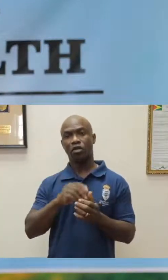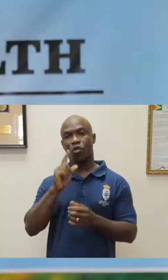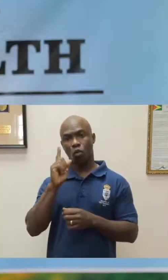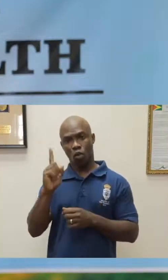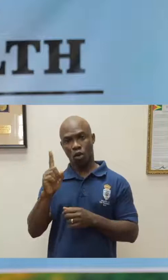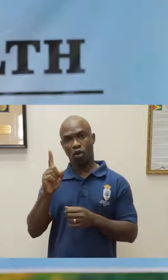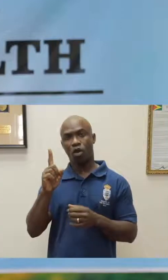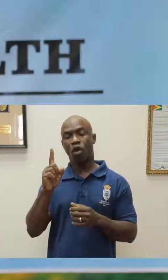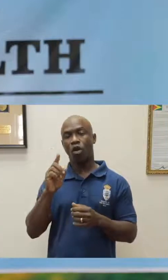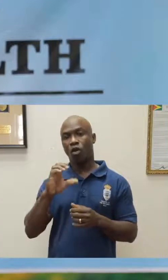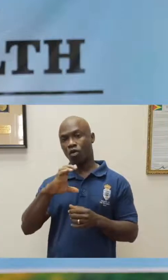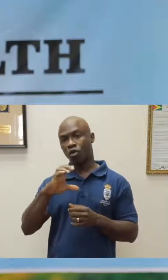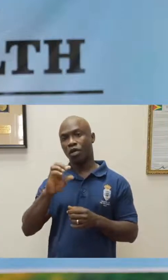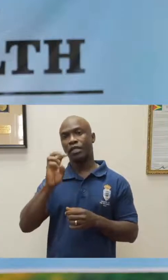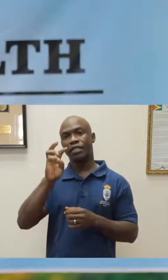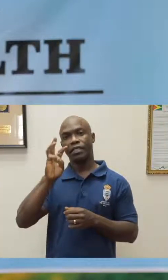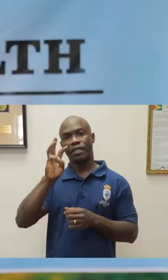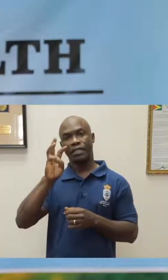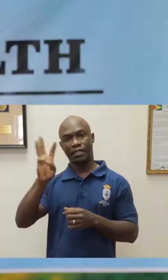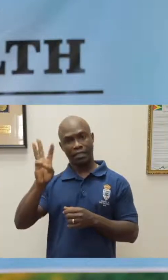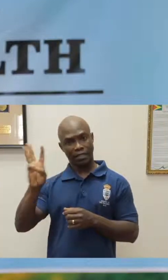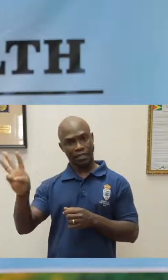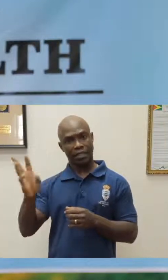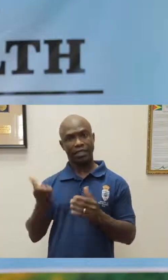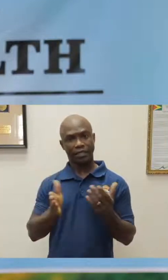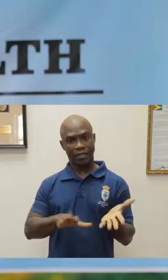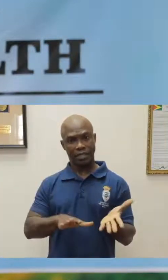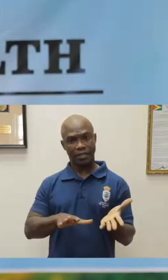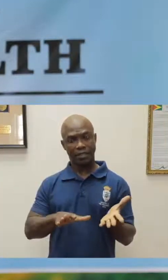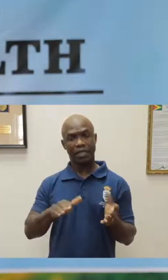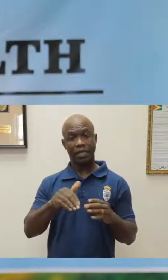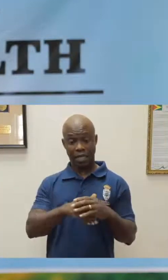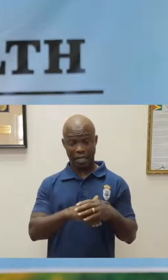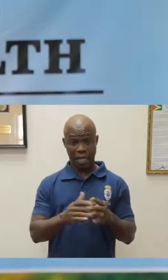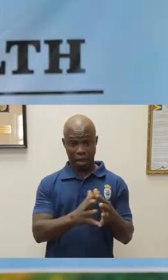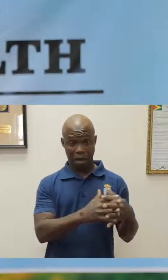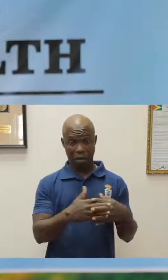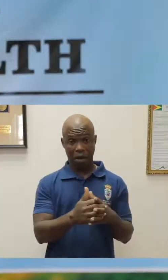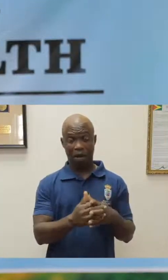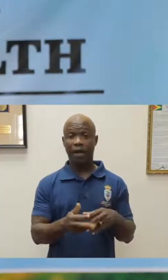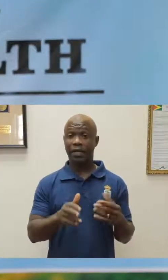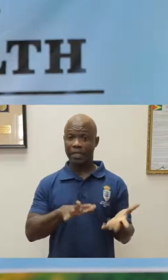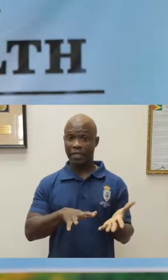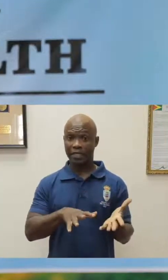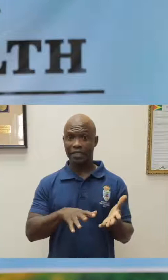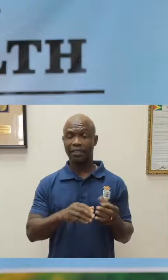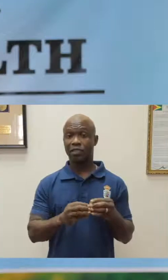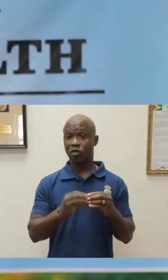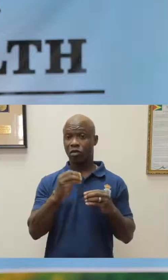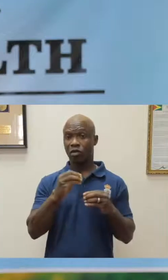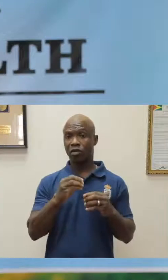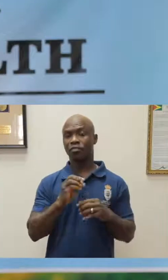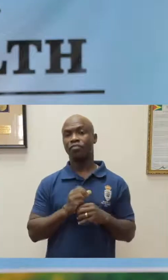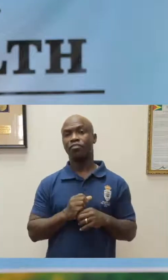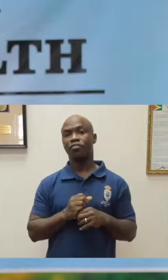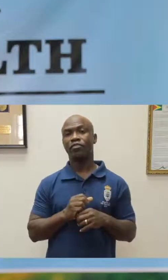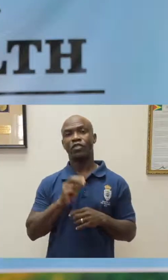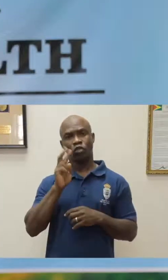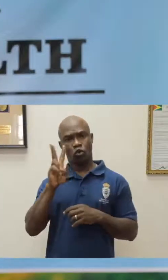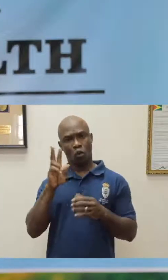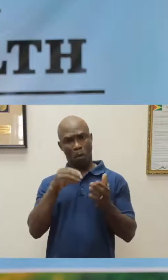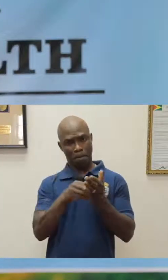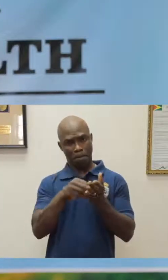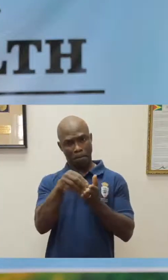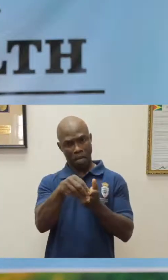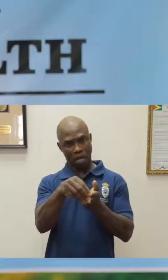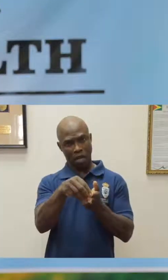367,166 deaths. In the region of the Americas, the total number of cases is